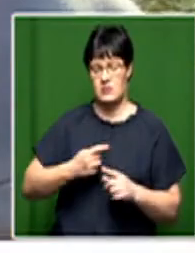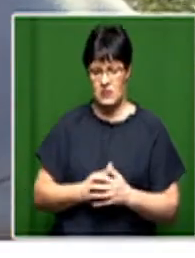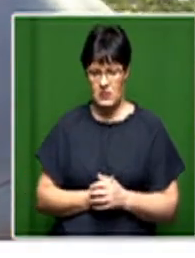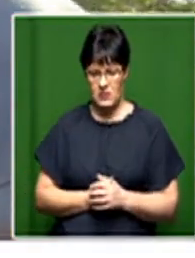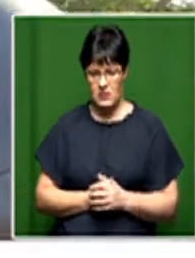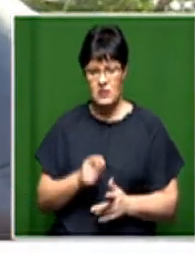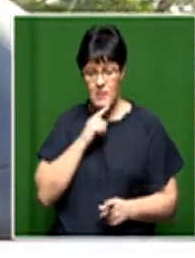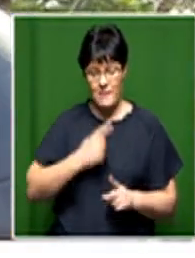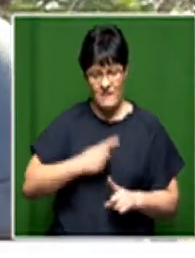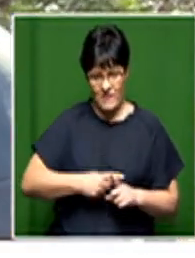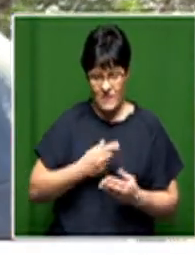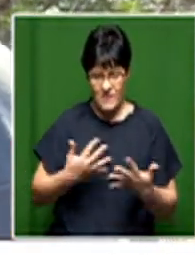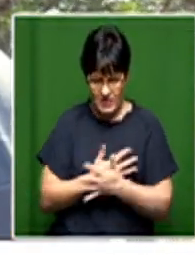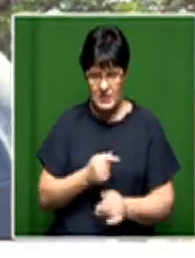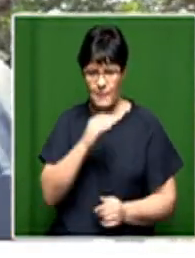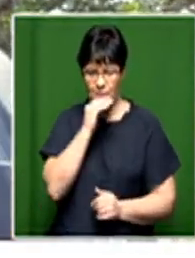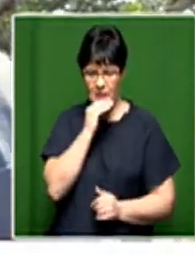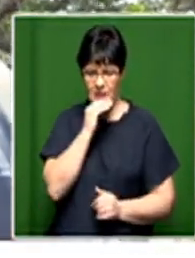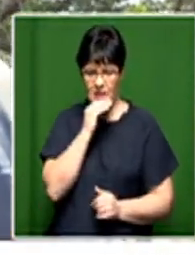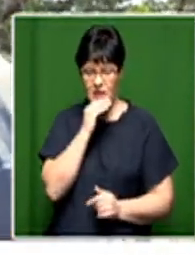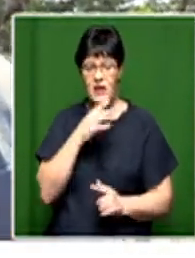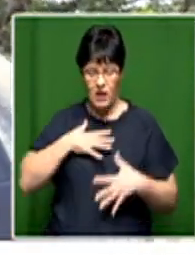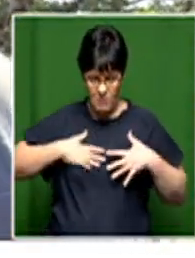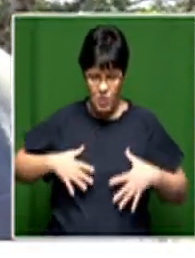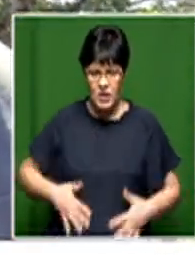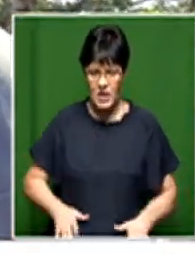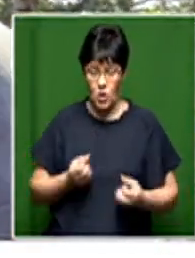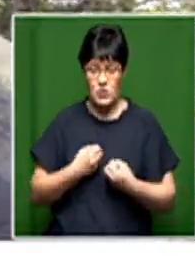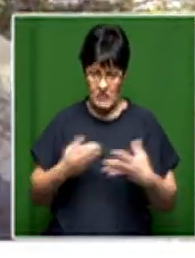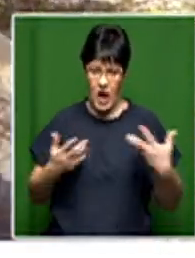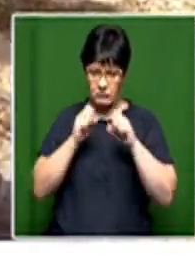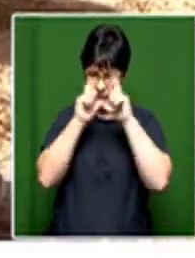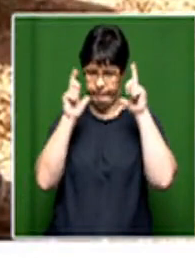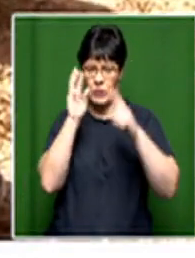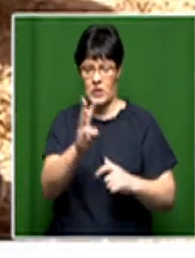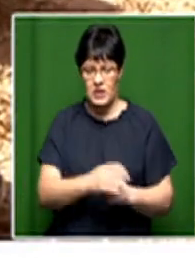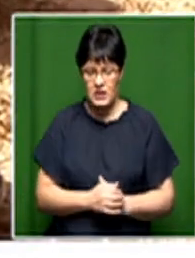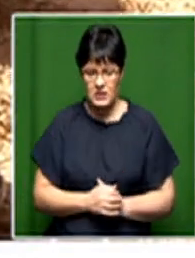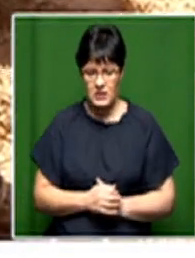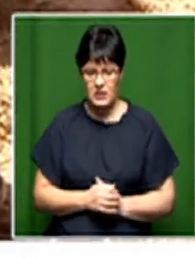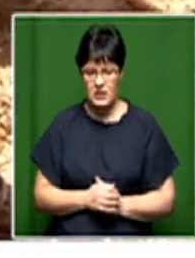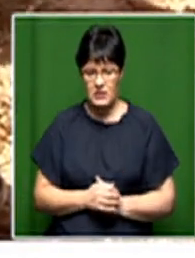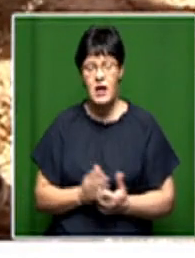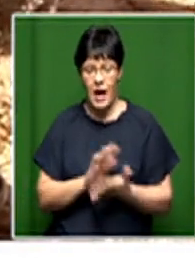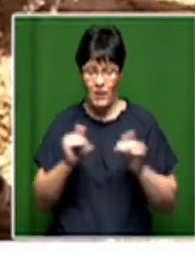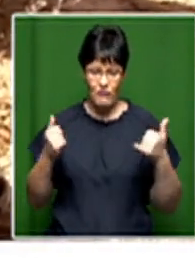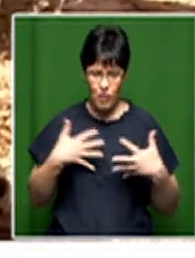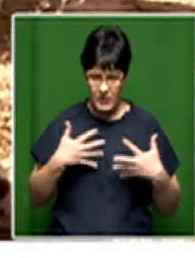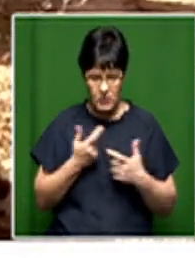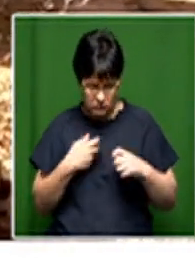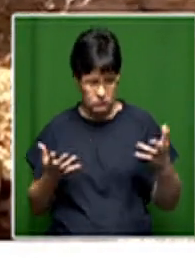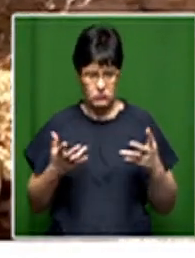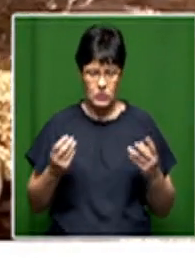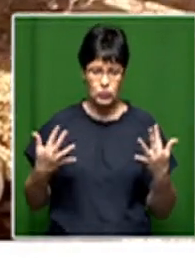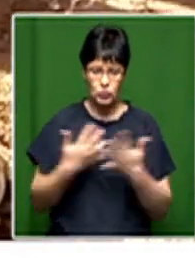starts beating a bit faster, it just means that the sedative has been metabolized by the body and it's starting to wake up. Sometimes can give them a bit of a fright and they can wake